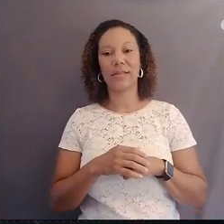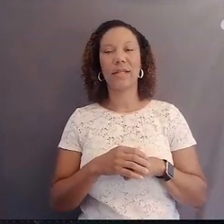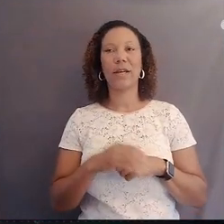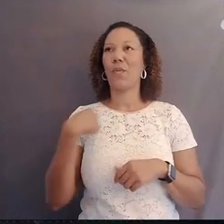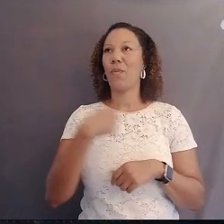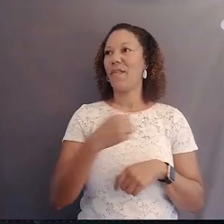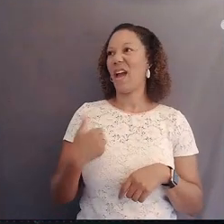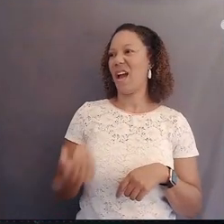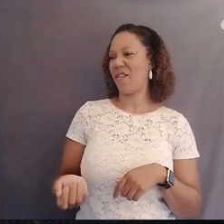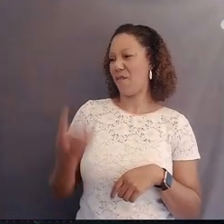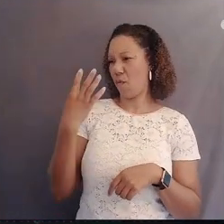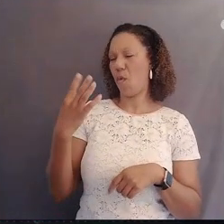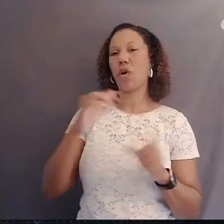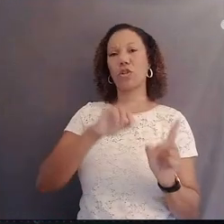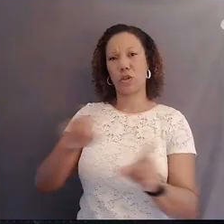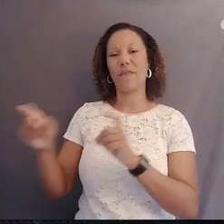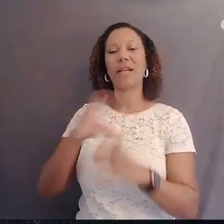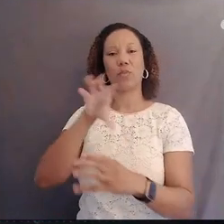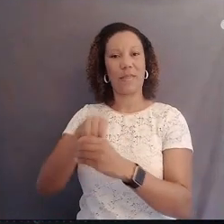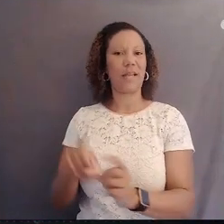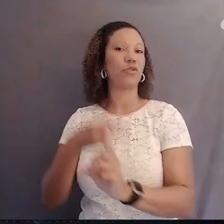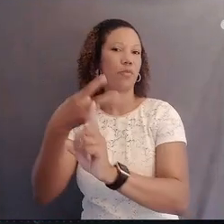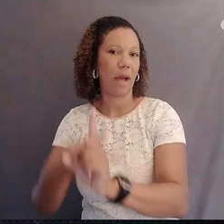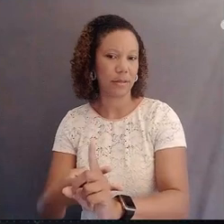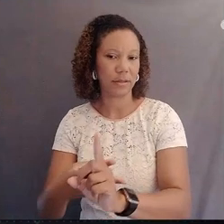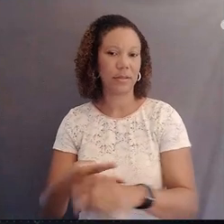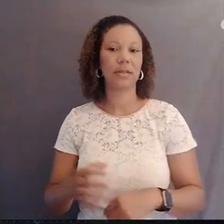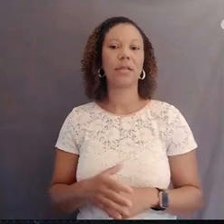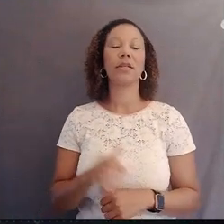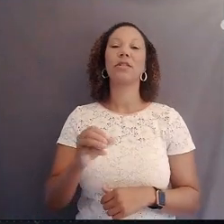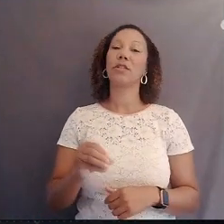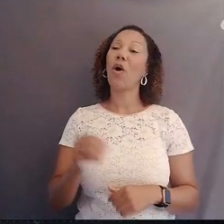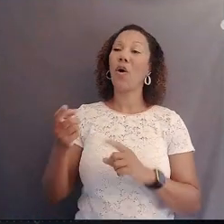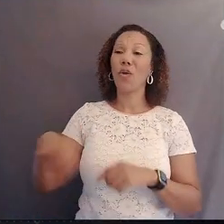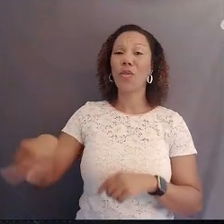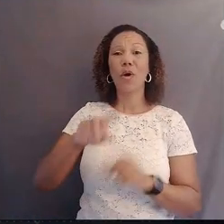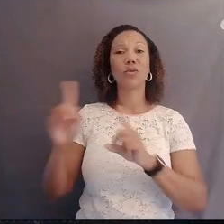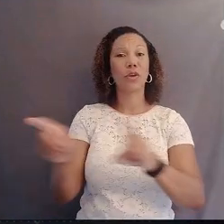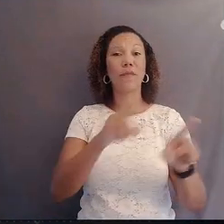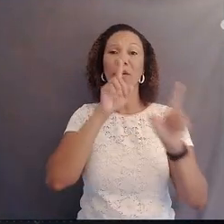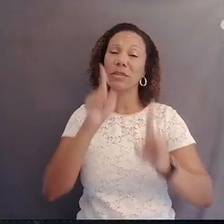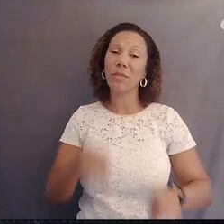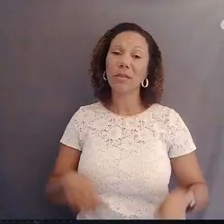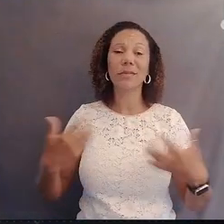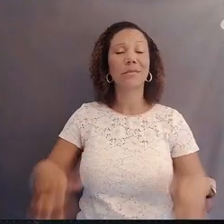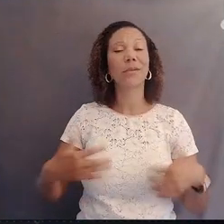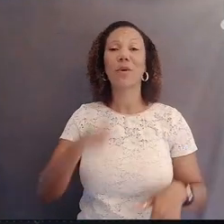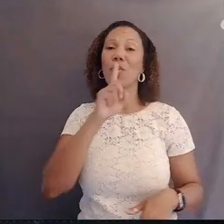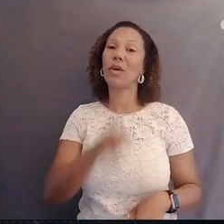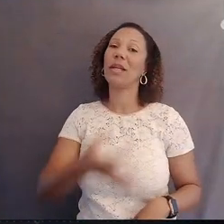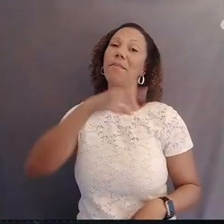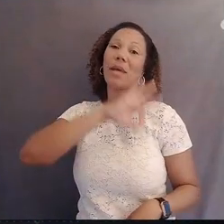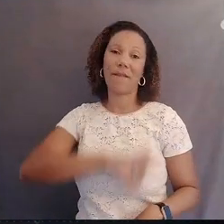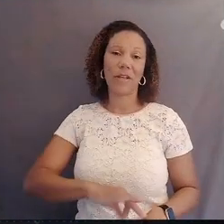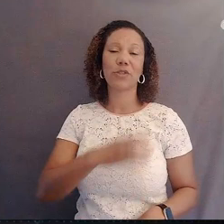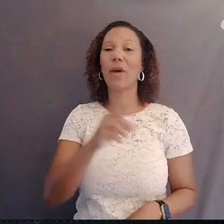this past few months. And it's been helpful, it's been useful, and it's been really instructive and greatly